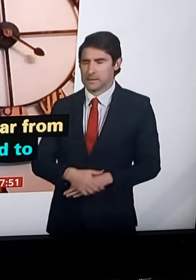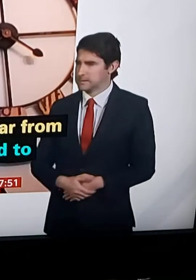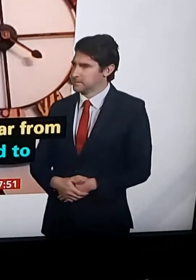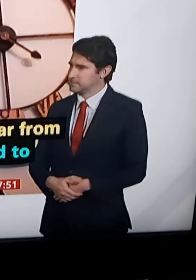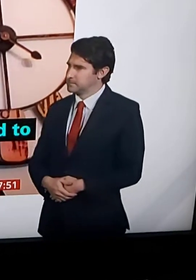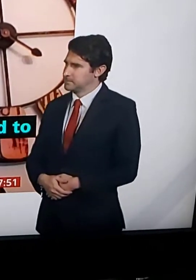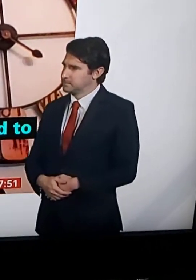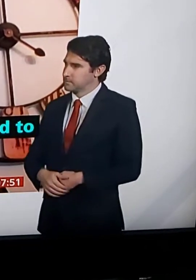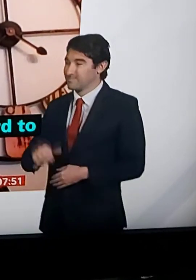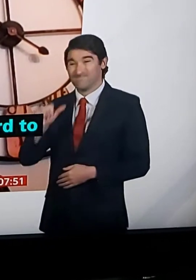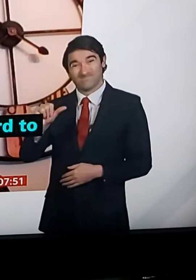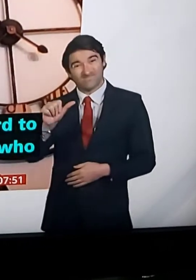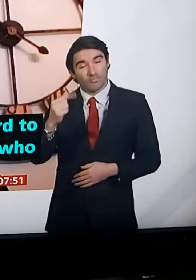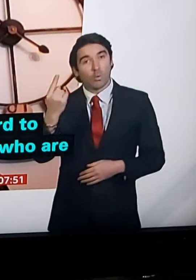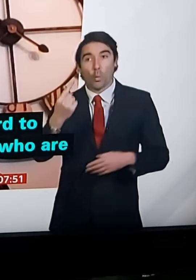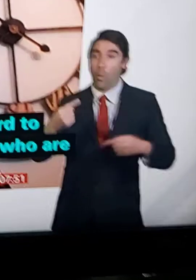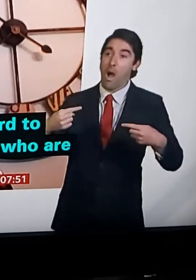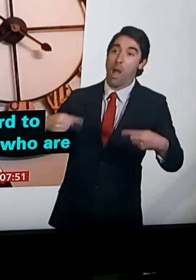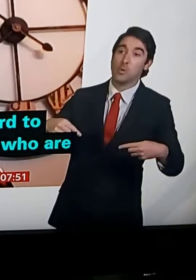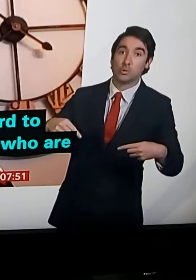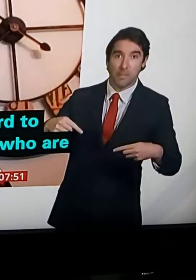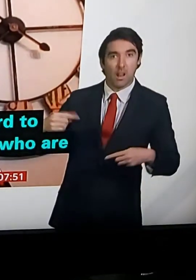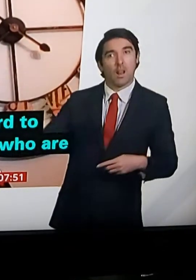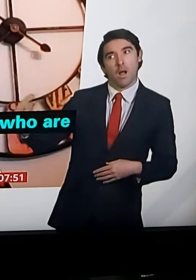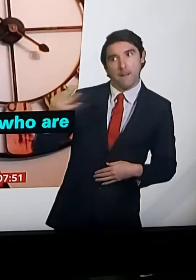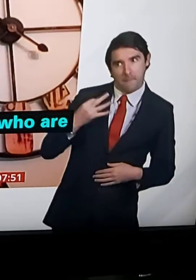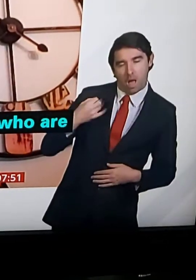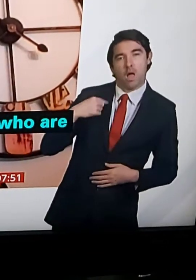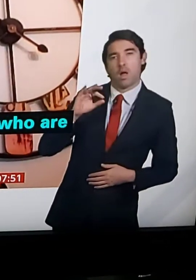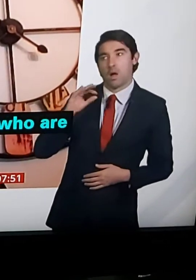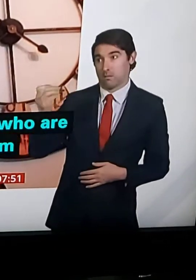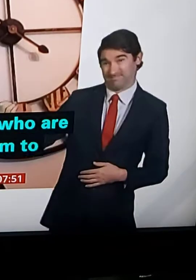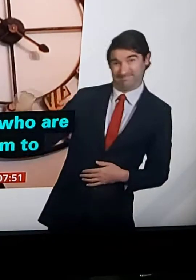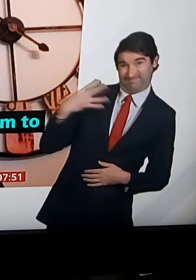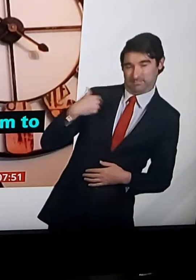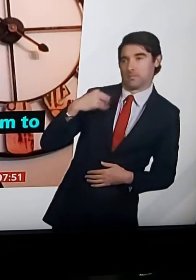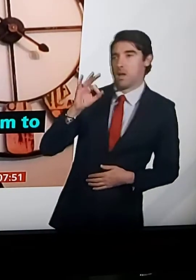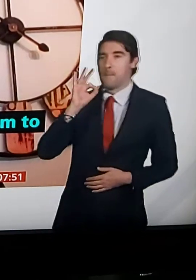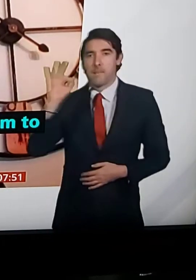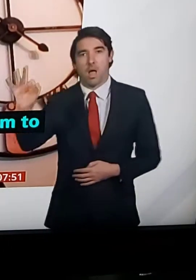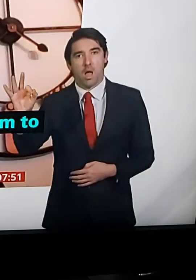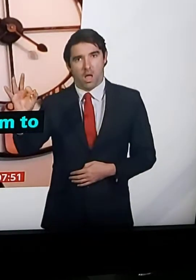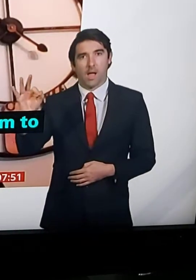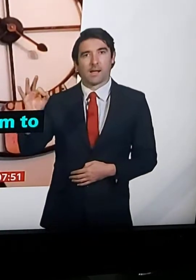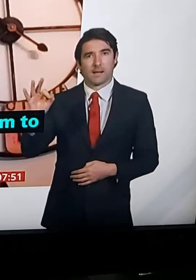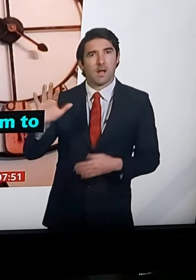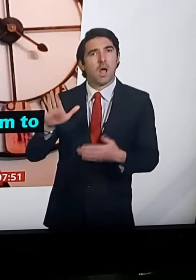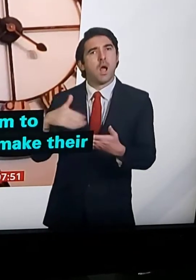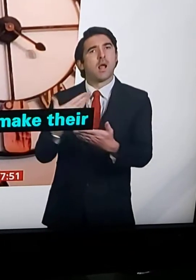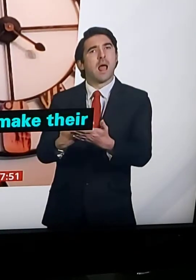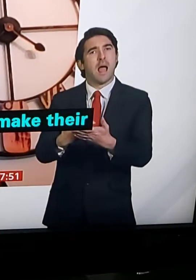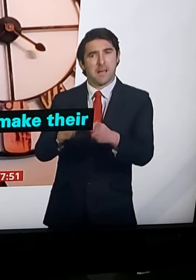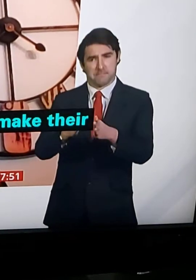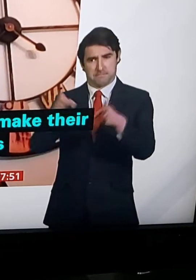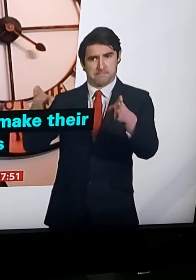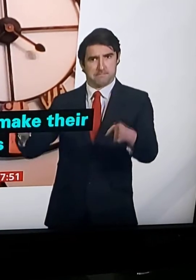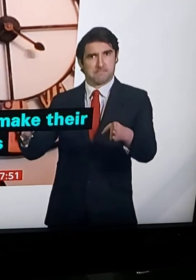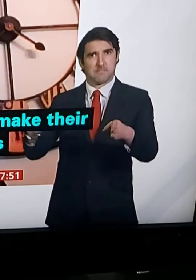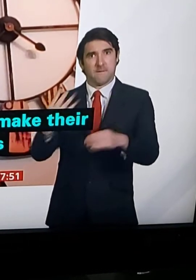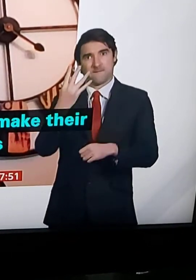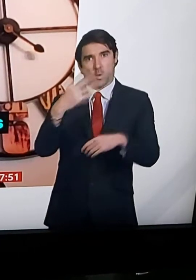are eligible in order to help them to understand when they can make their claim. Our claims window is initially open for